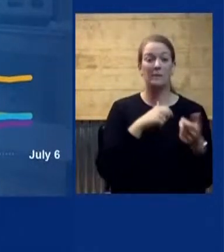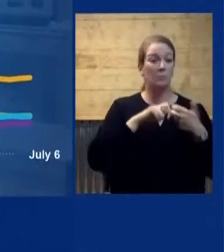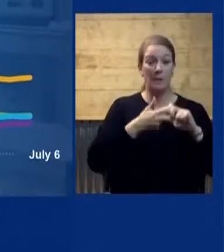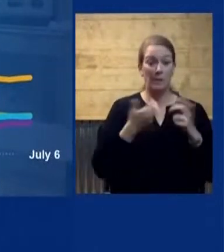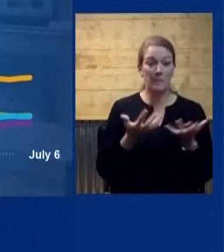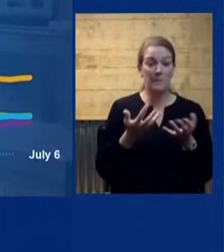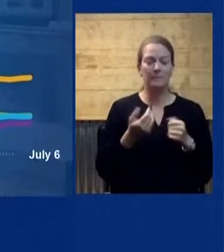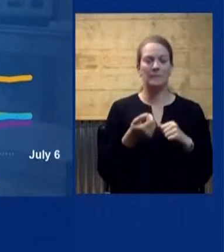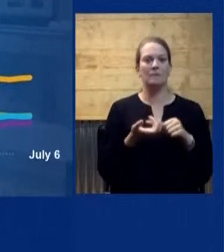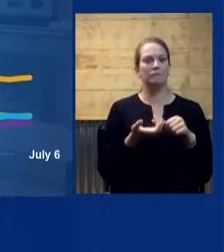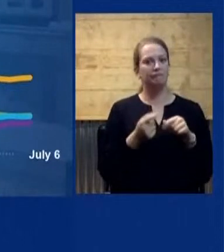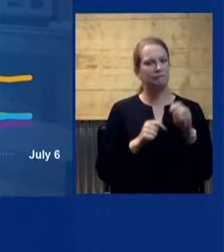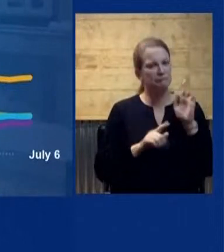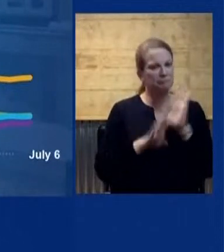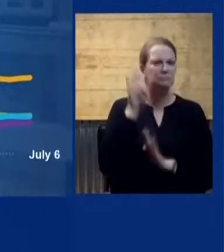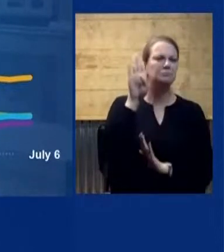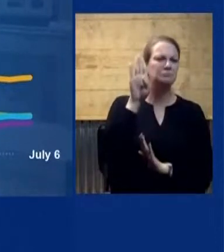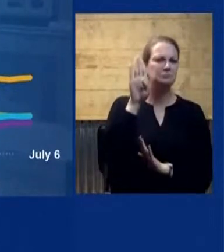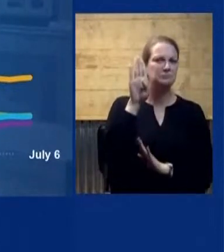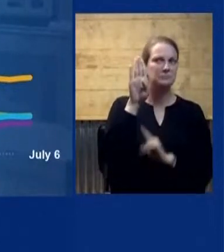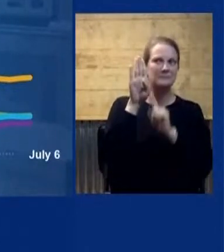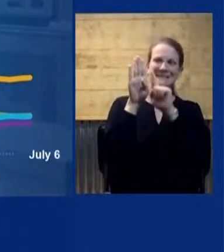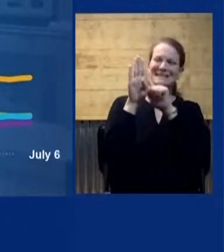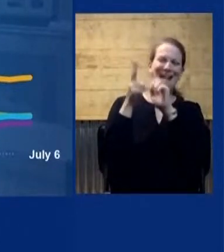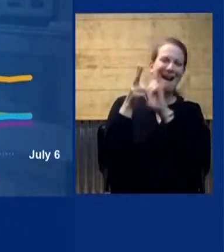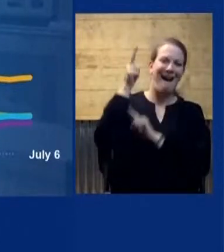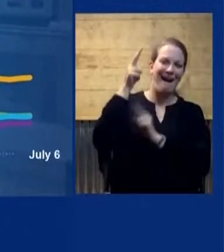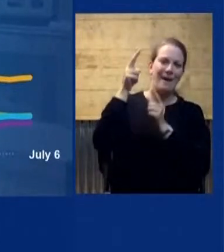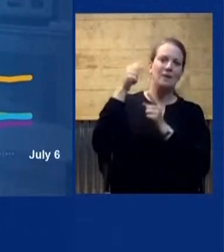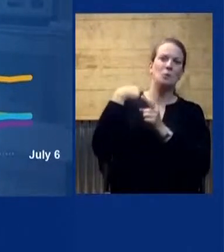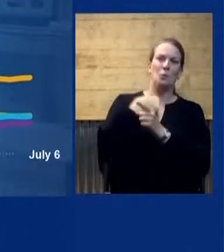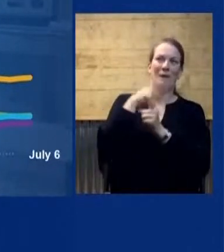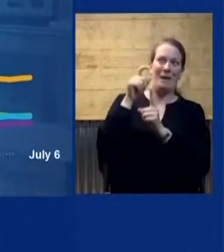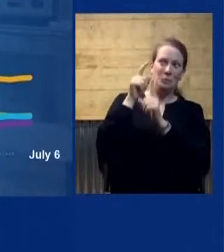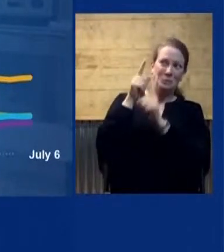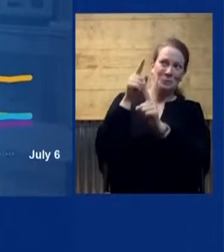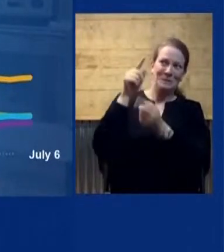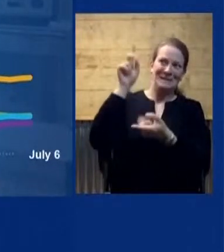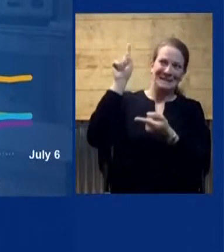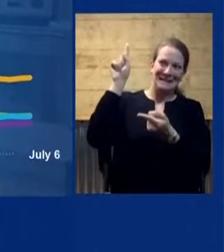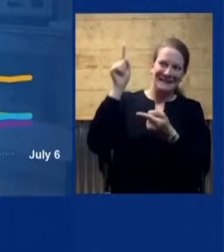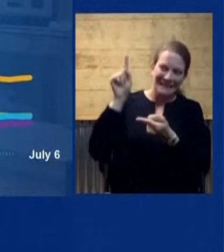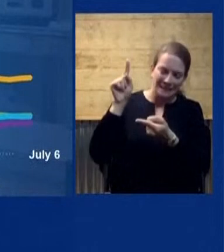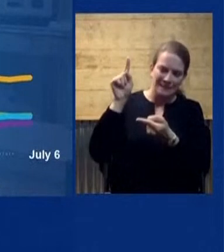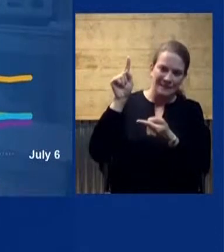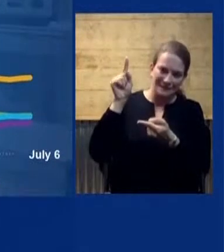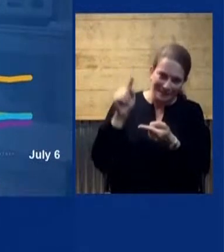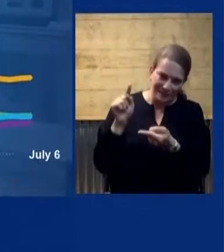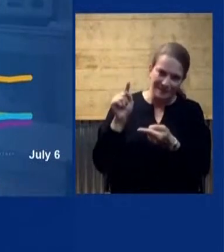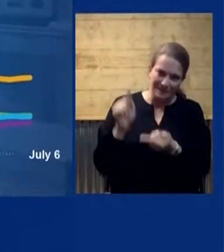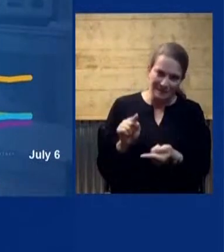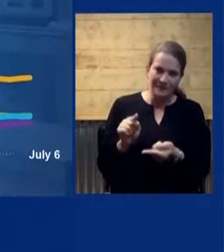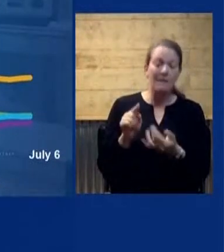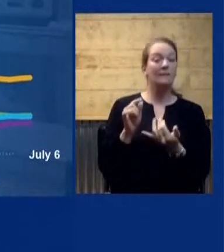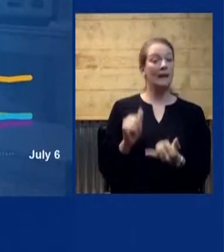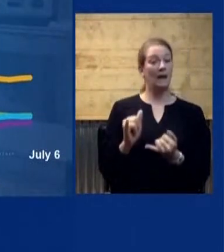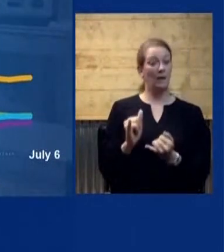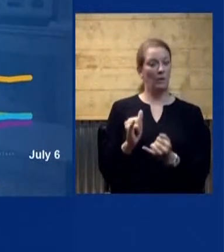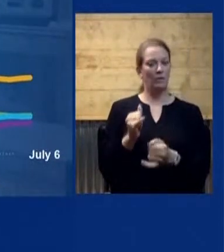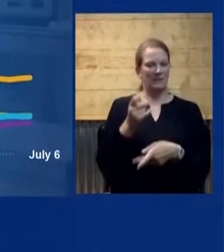the infection rate, which we did. And then we had to keep it down, which we are